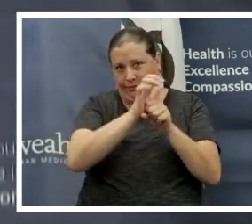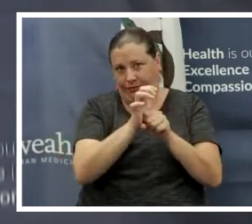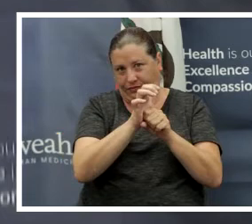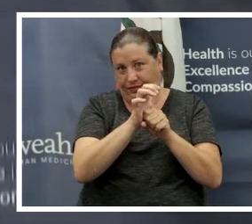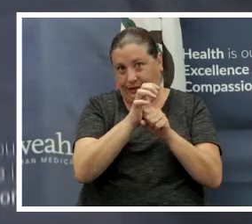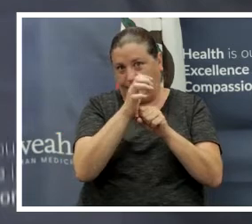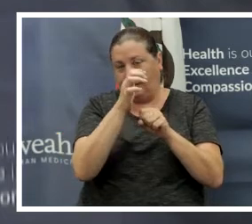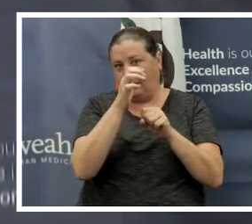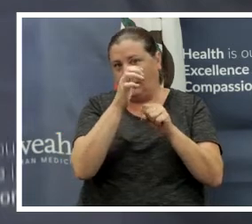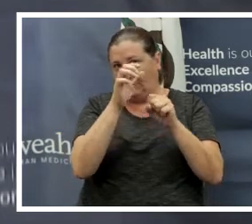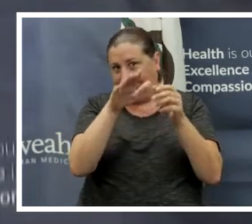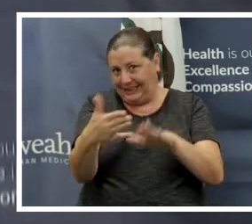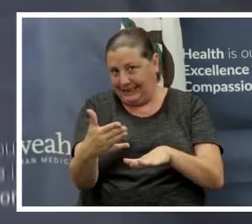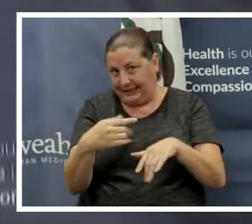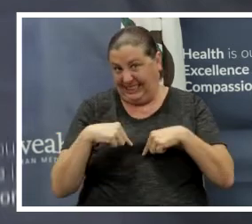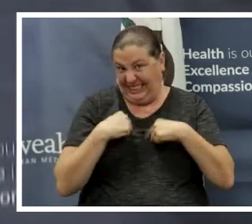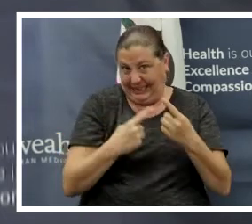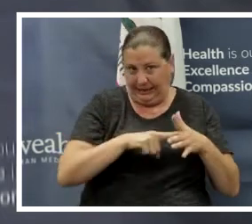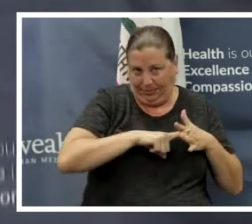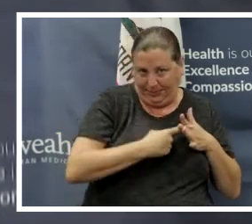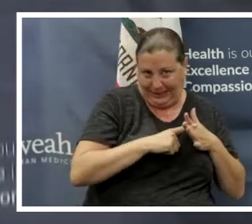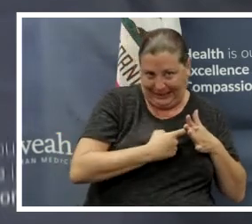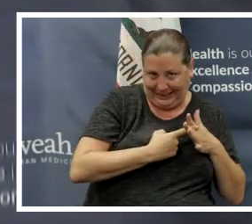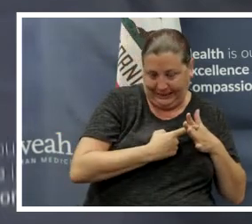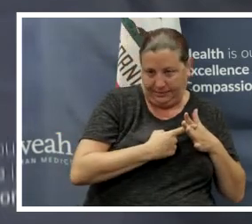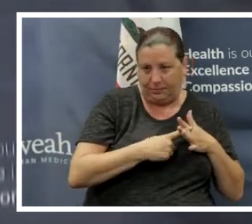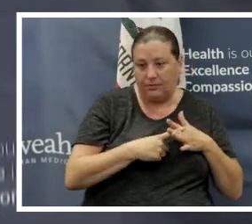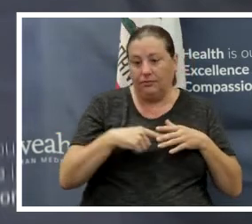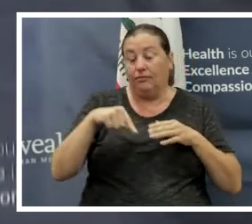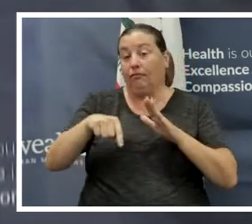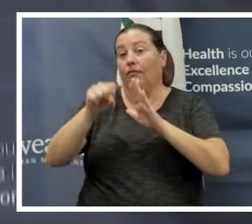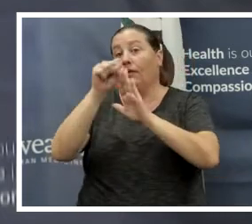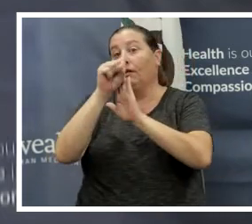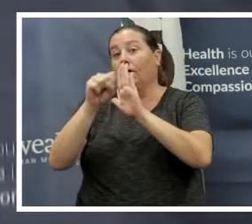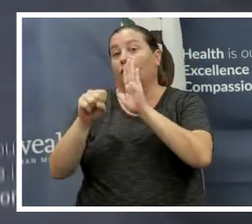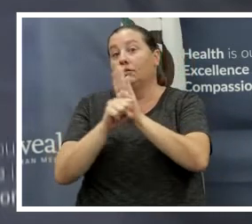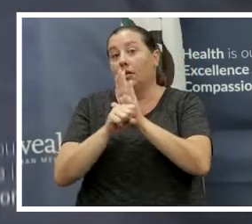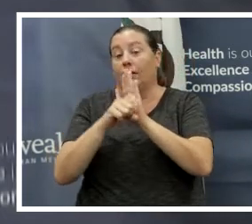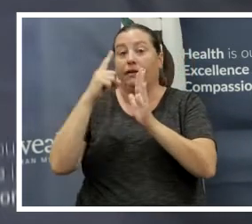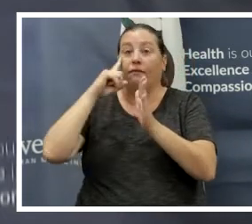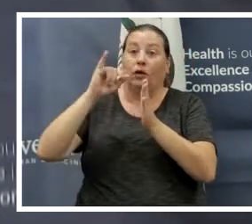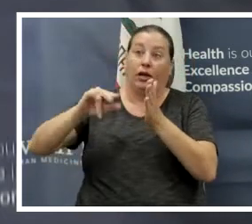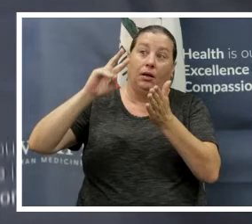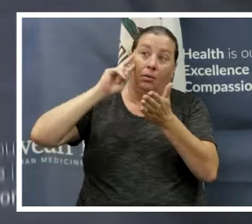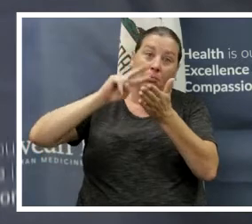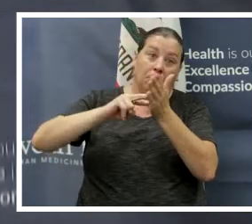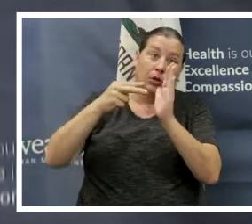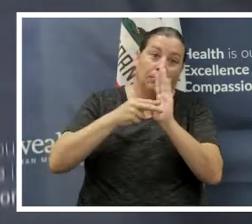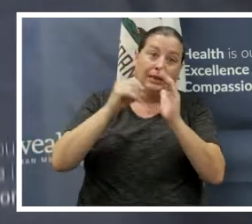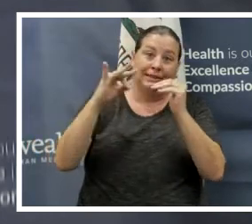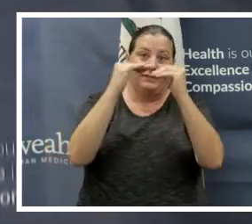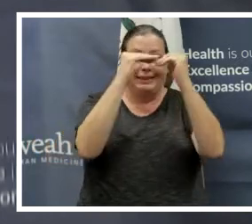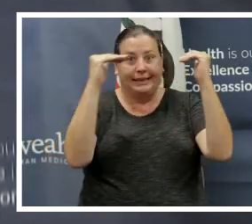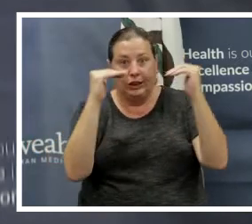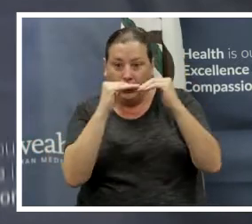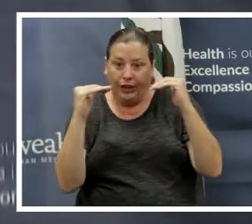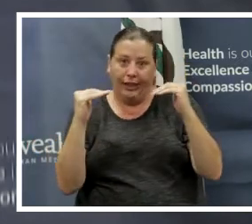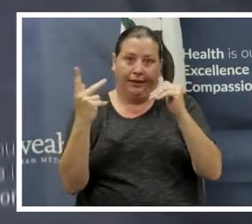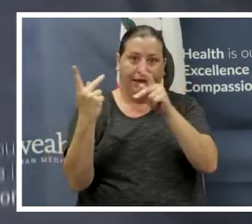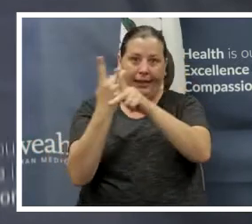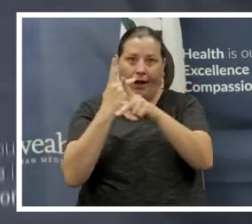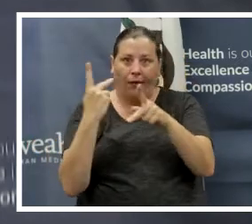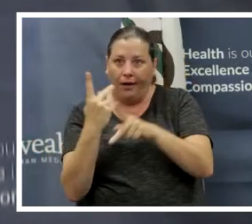of the pandemic. The state, for purposes of that tiering and calculating our positivity and daily case